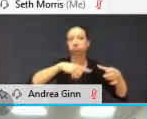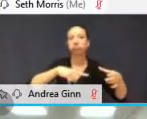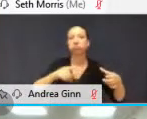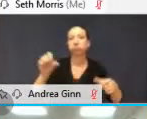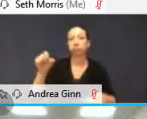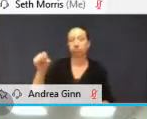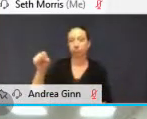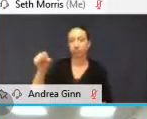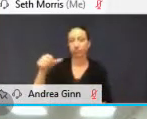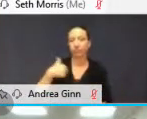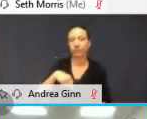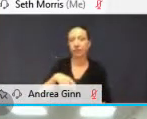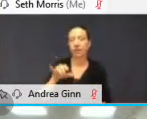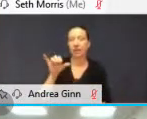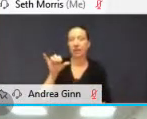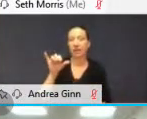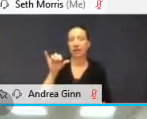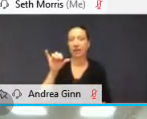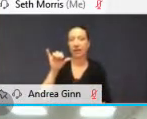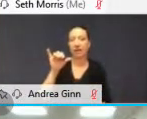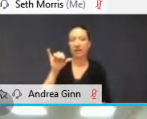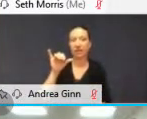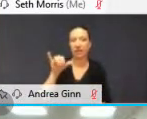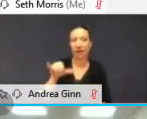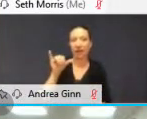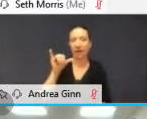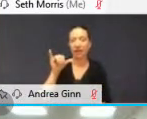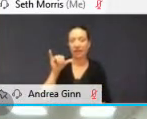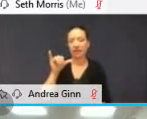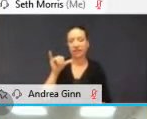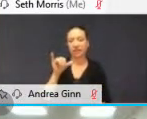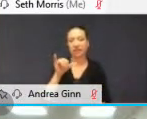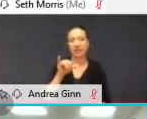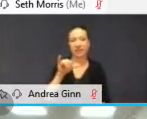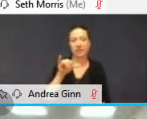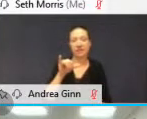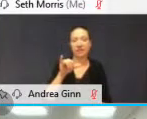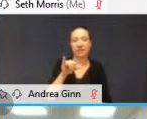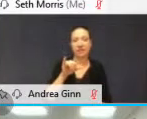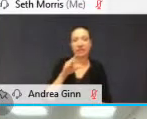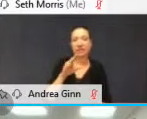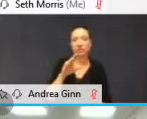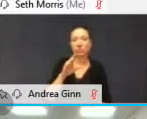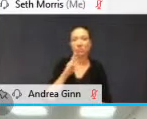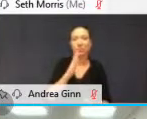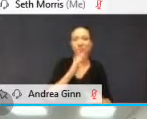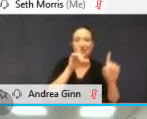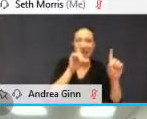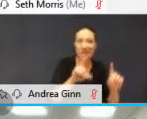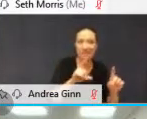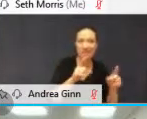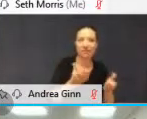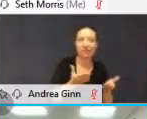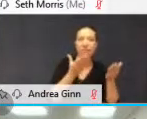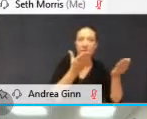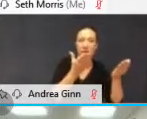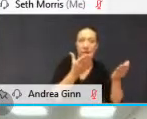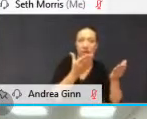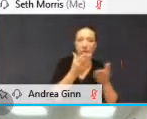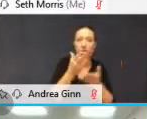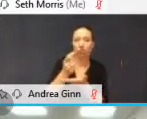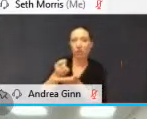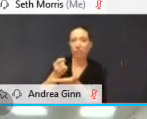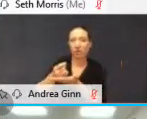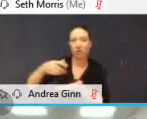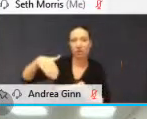we did stop that extension at testing and not treatment for a number of reasons in working with CMS, but that waiver